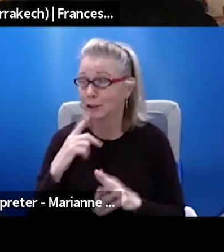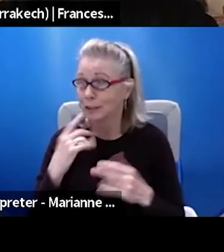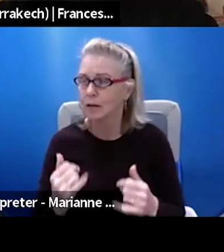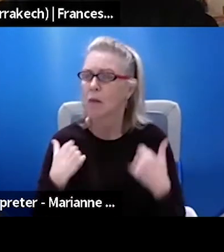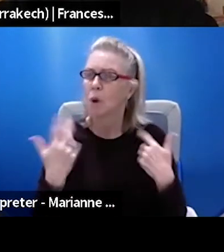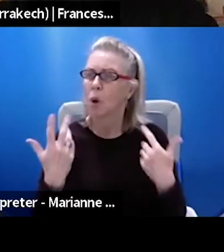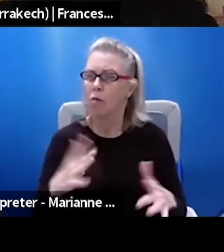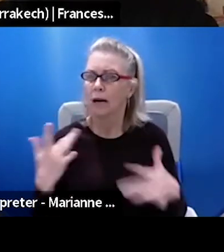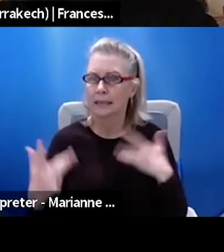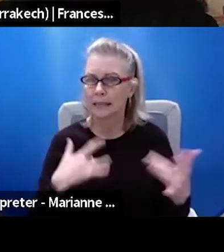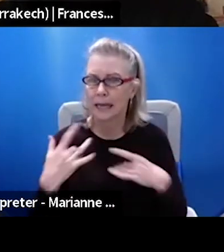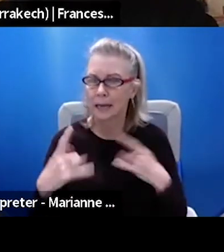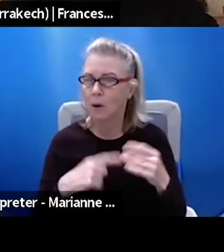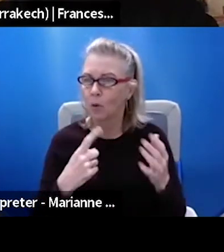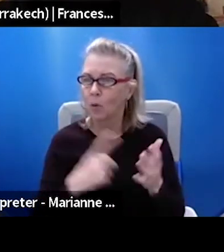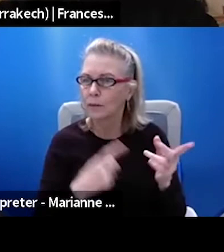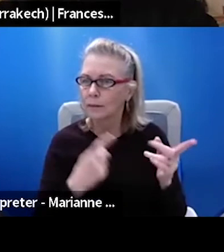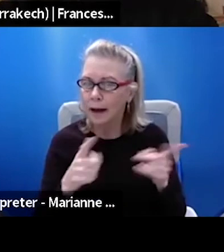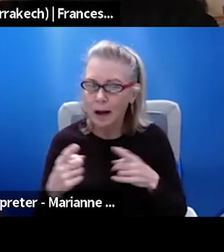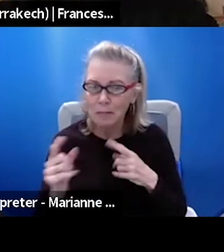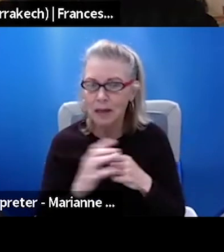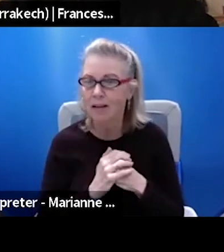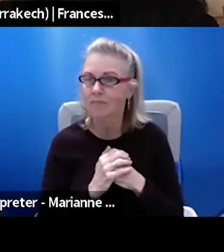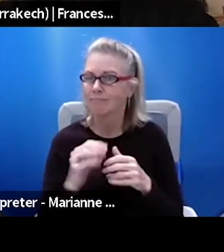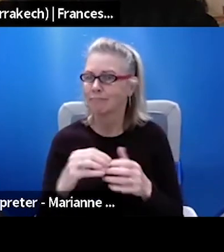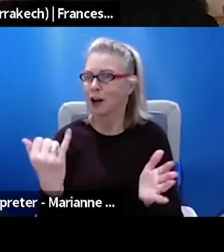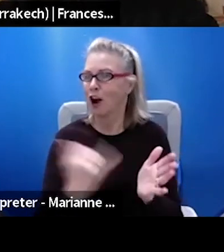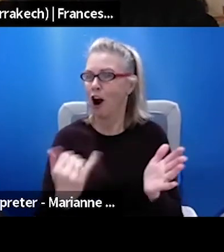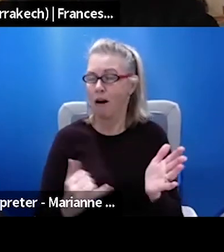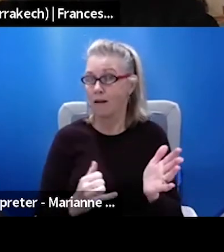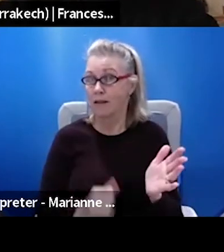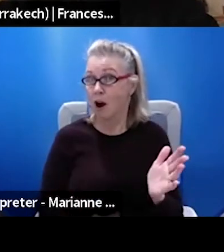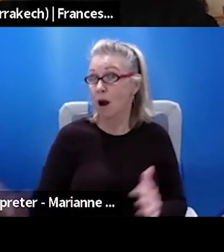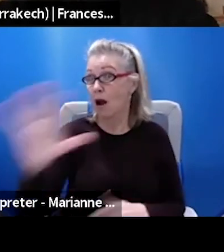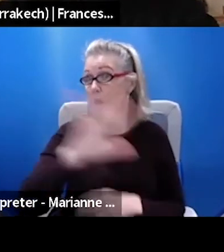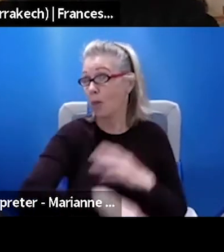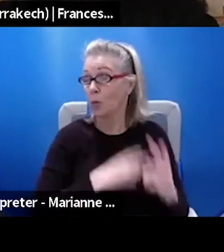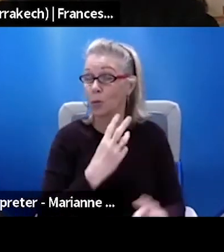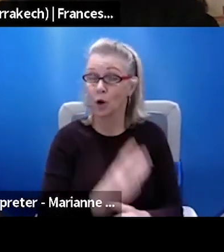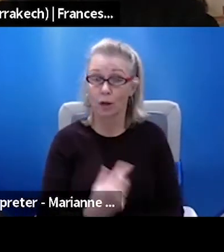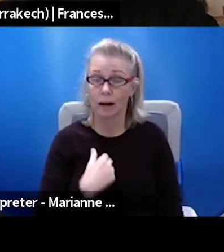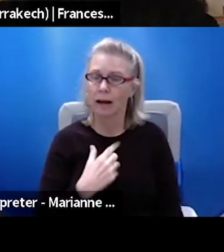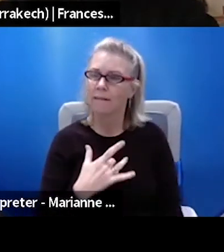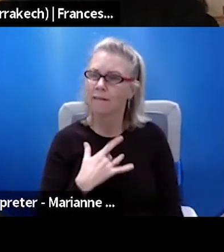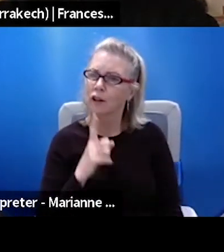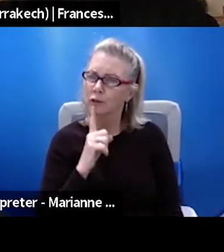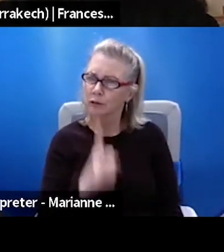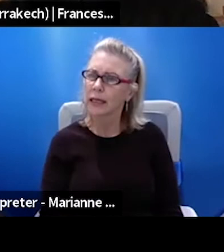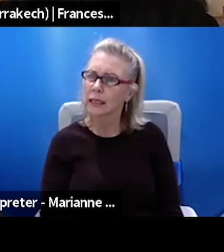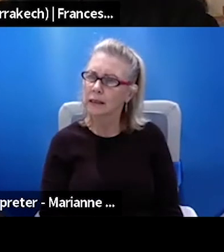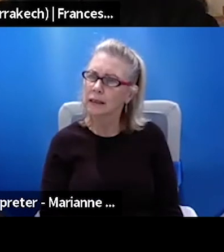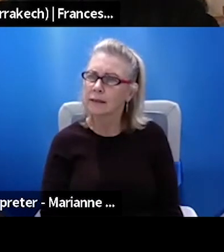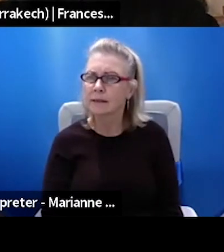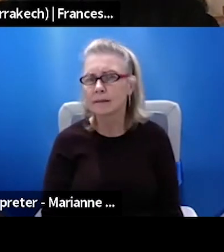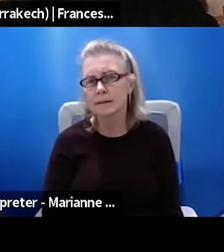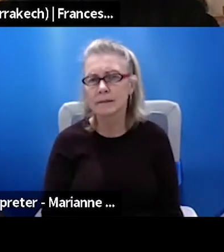excited about what's happening in art around the world. I feel really, I don't know,